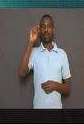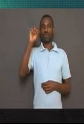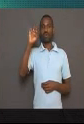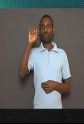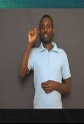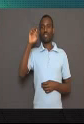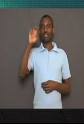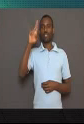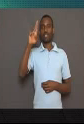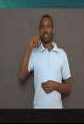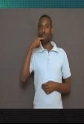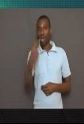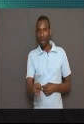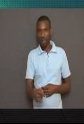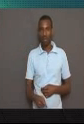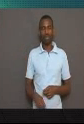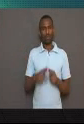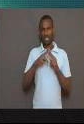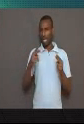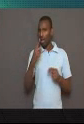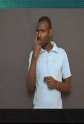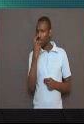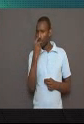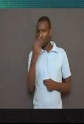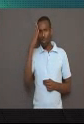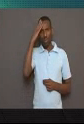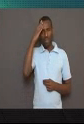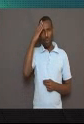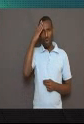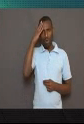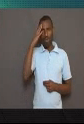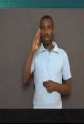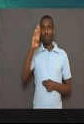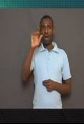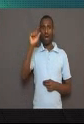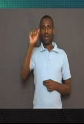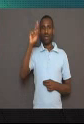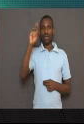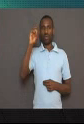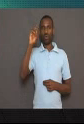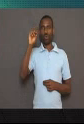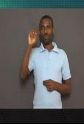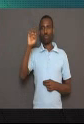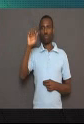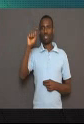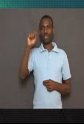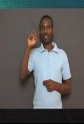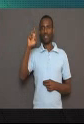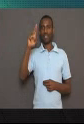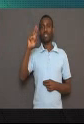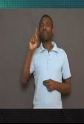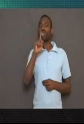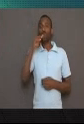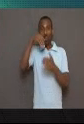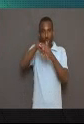The most common barometers use mercury to demonstrate pressure